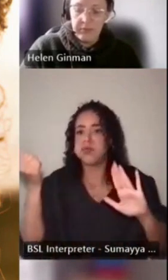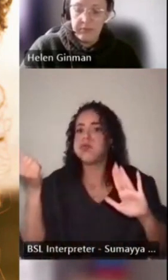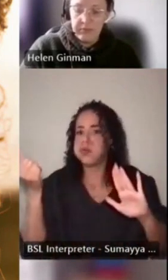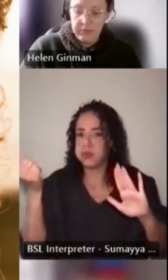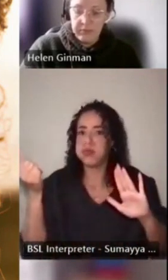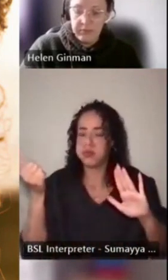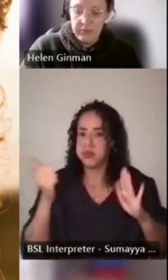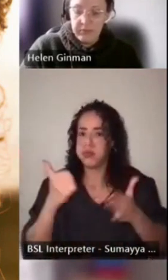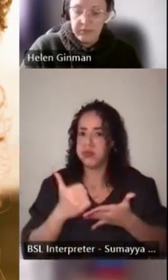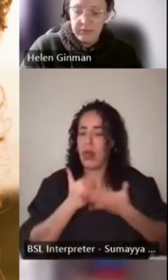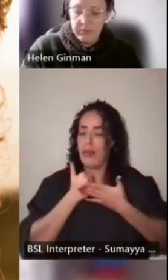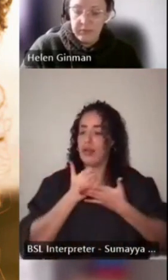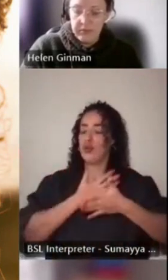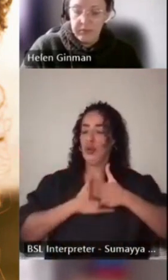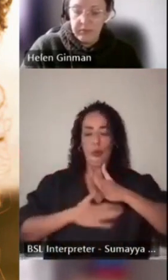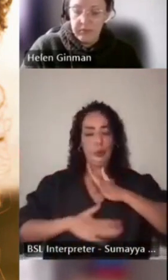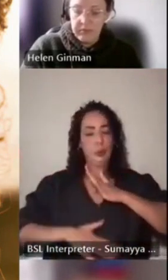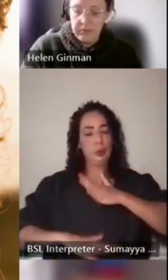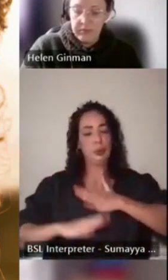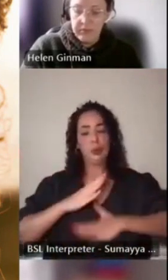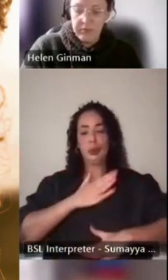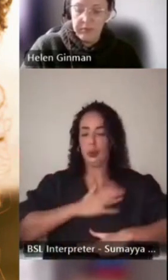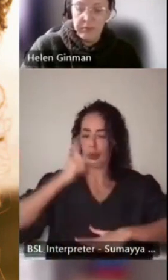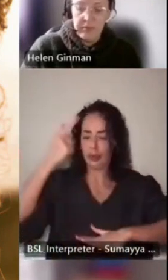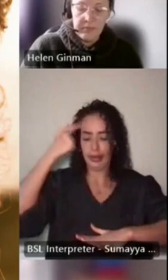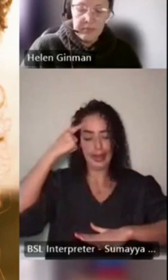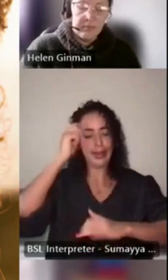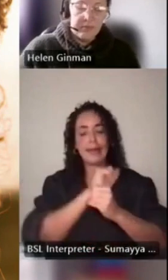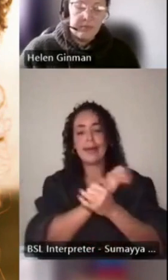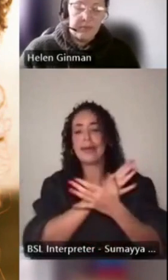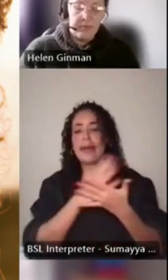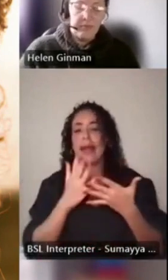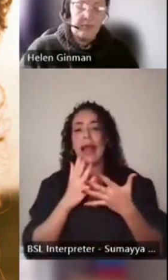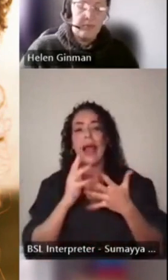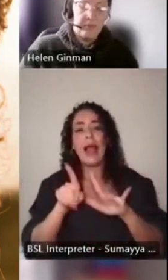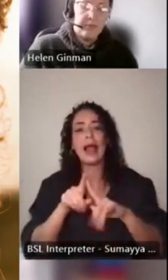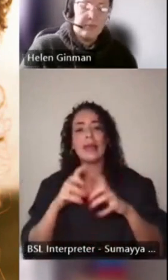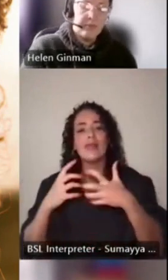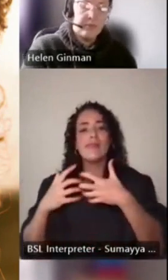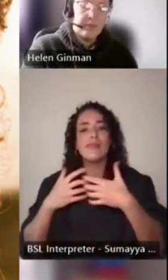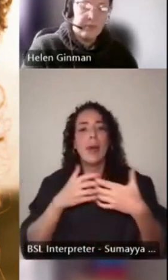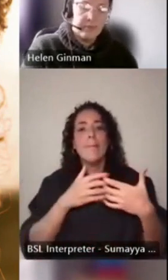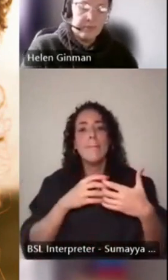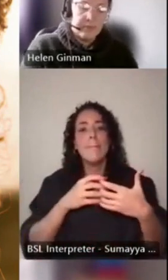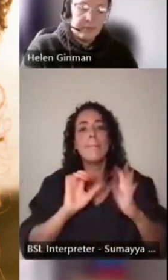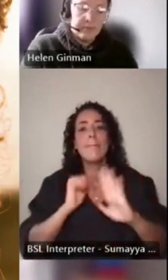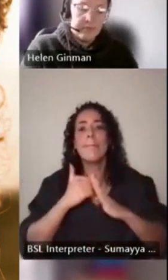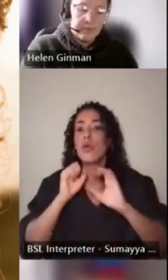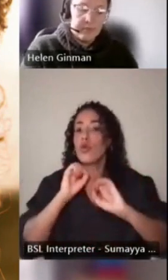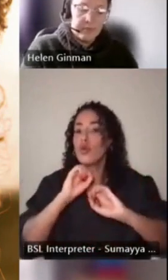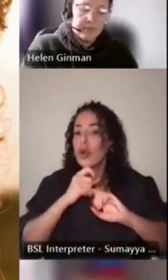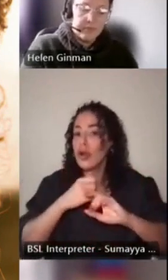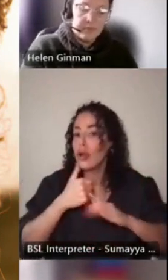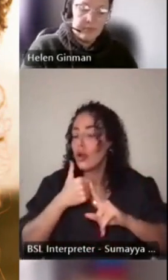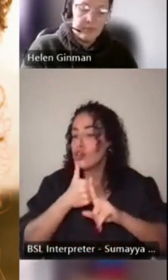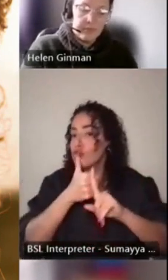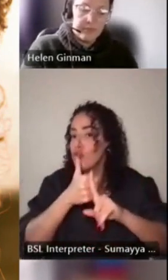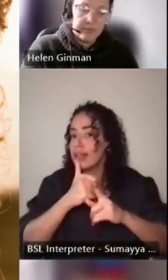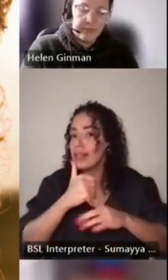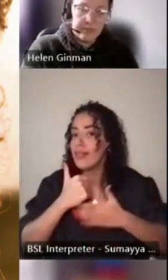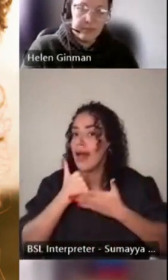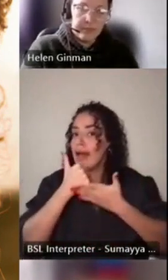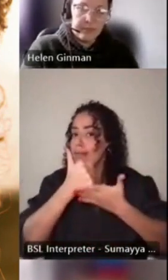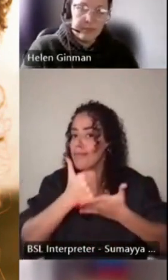our composure, think clearly, and engage in constructive communication. So there are a few ways that we can